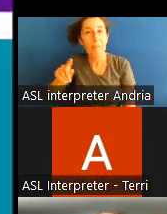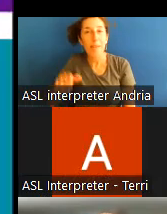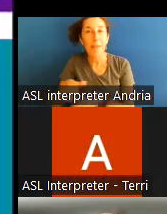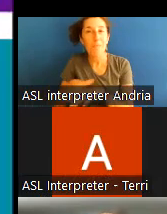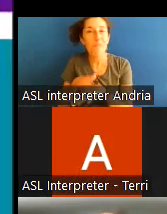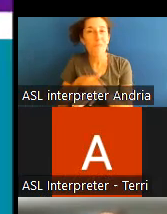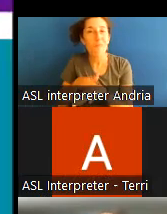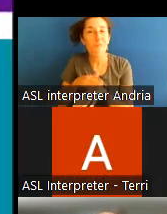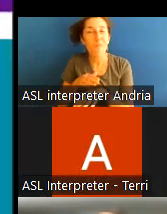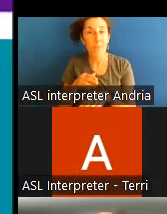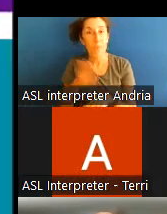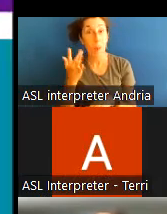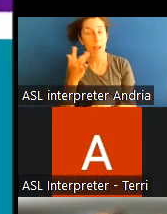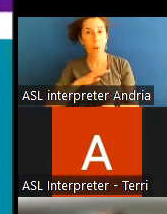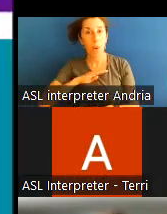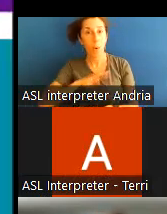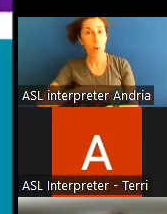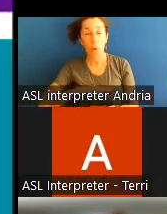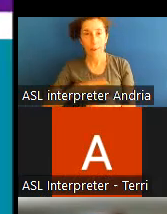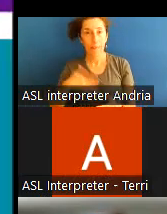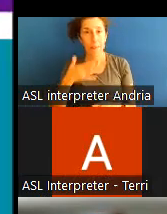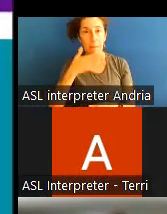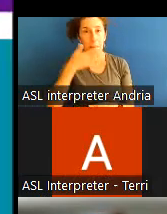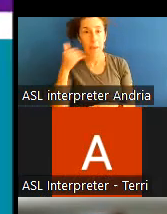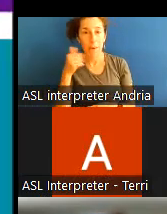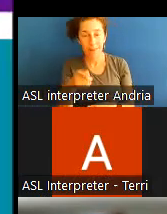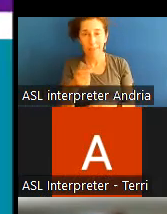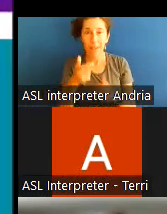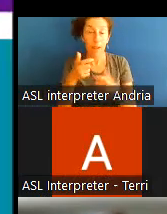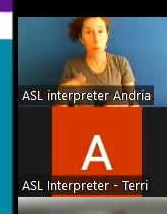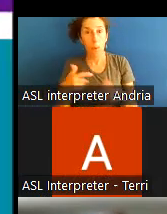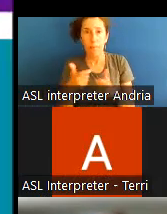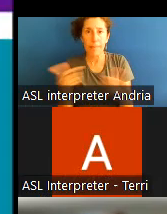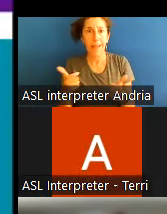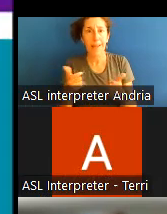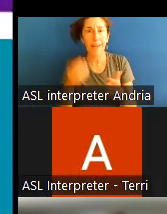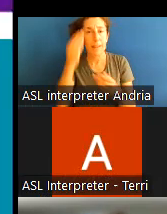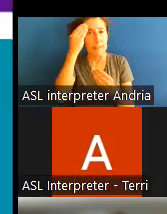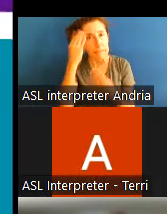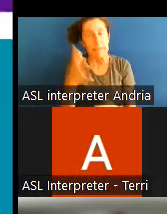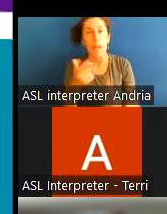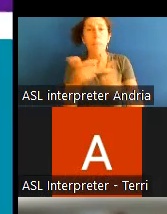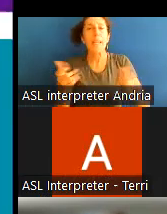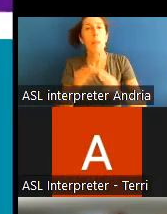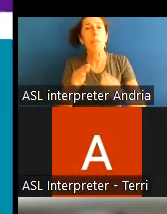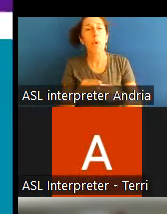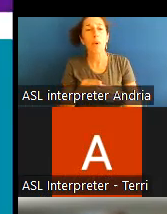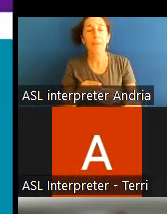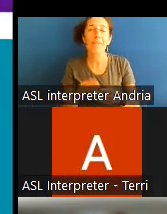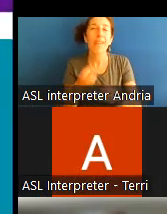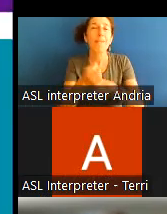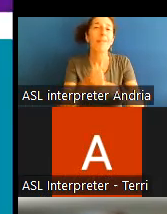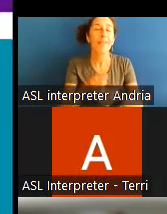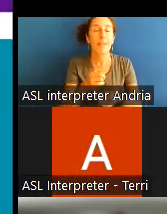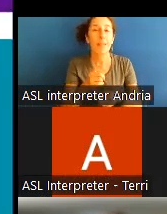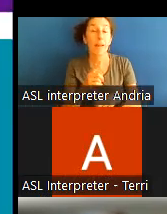because it's, this is some heavy stuff here, right? This is heavy. So, but look at the difference, right? When you look at